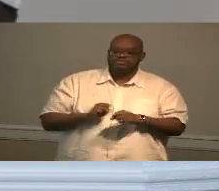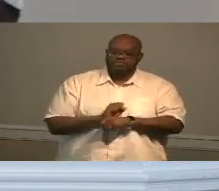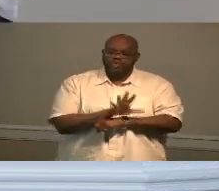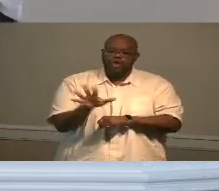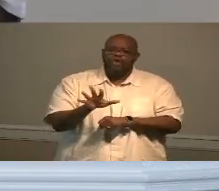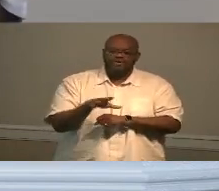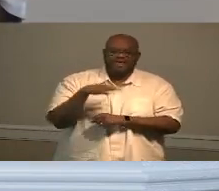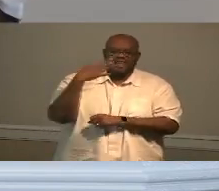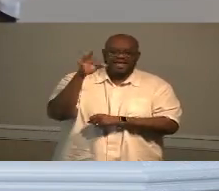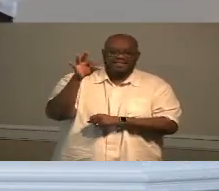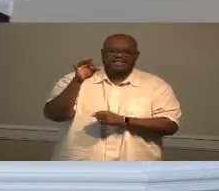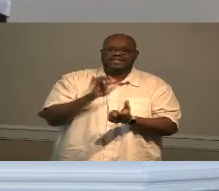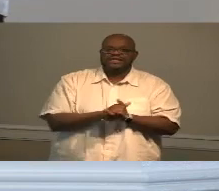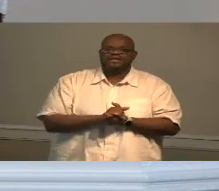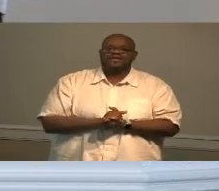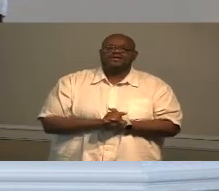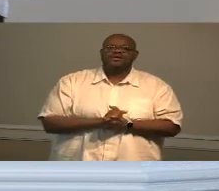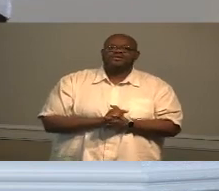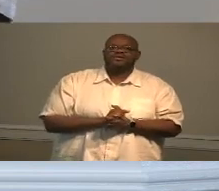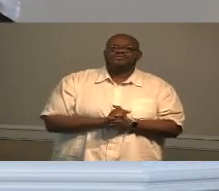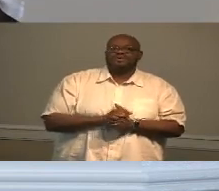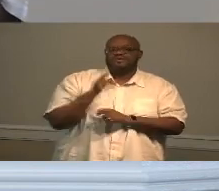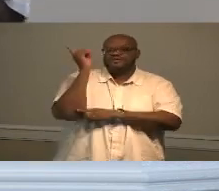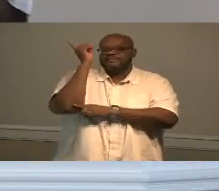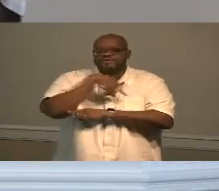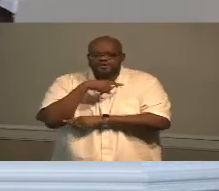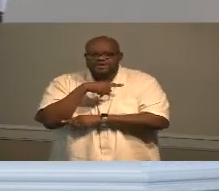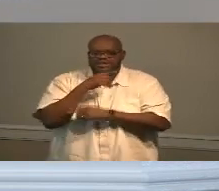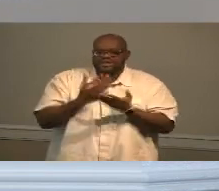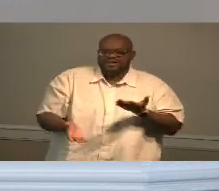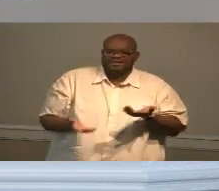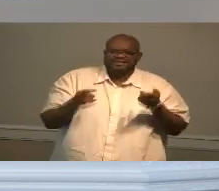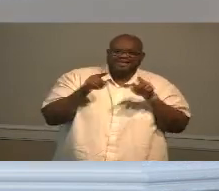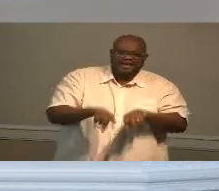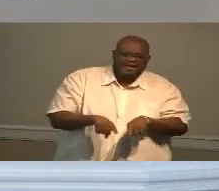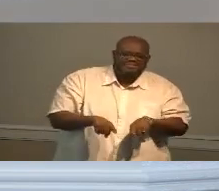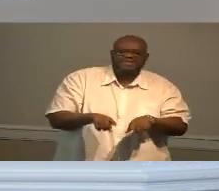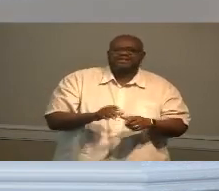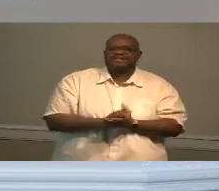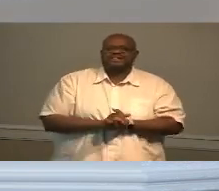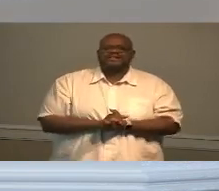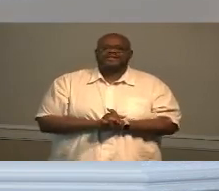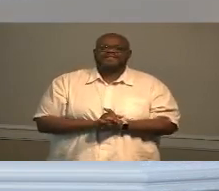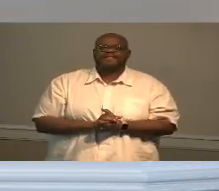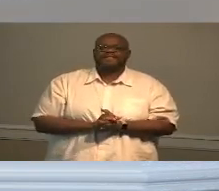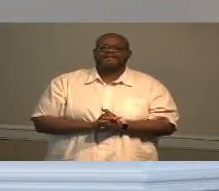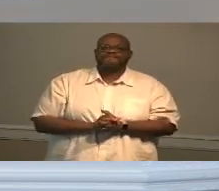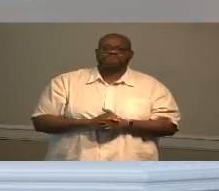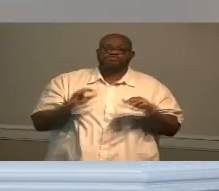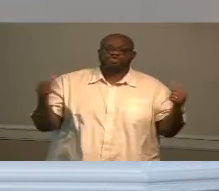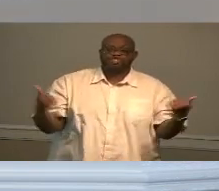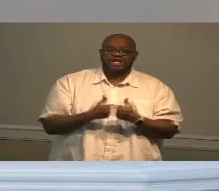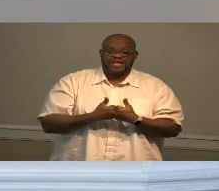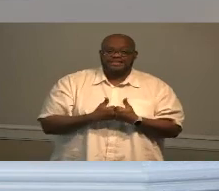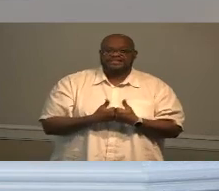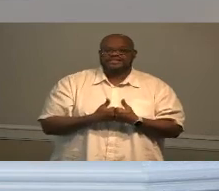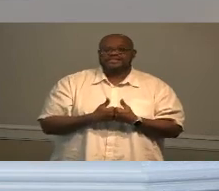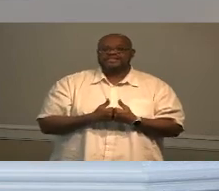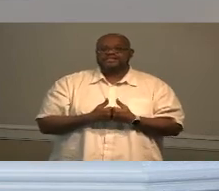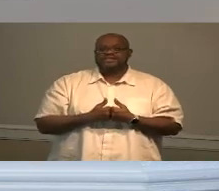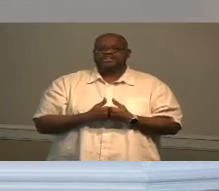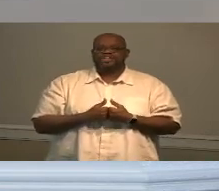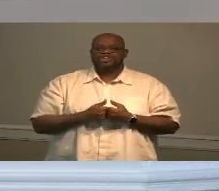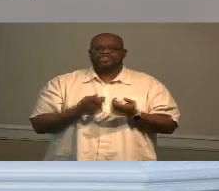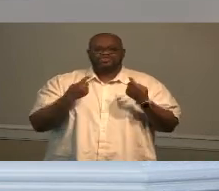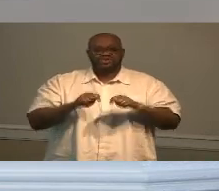unrest, challenges with foolishness that's all over the airwaves, challenges trying to work